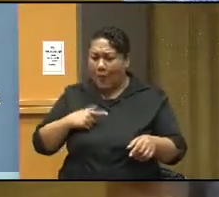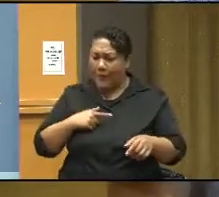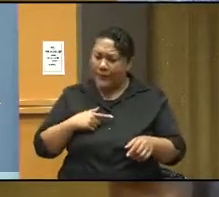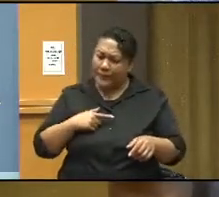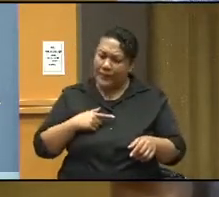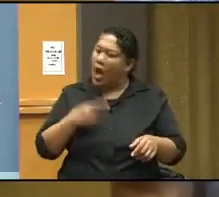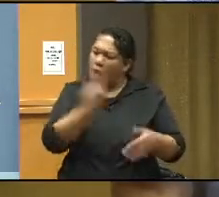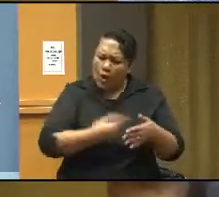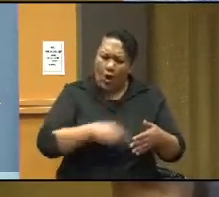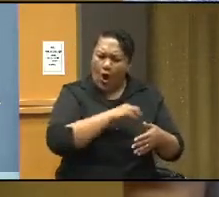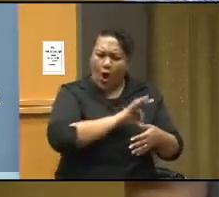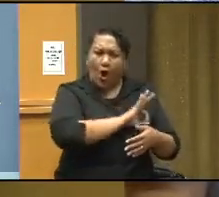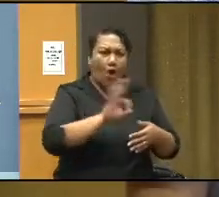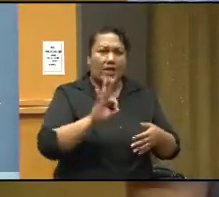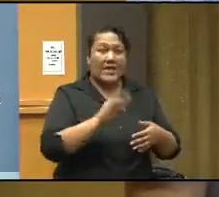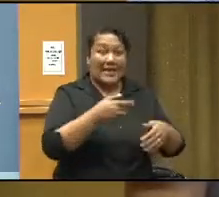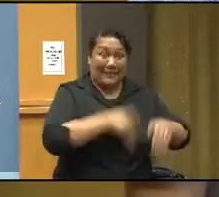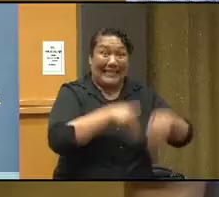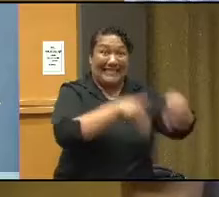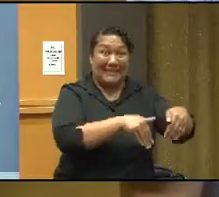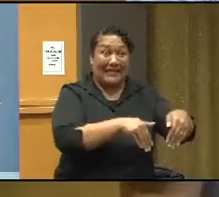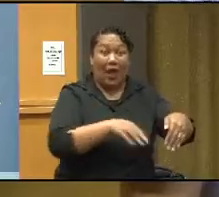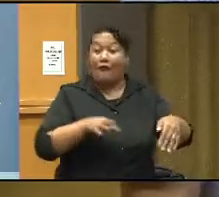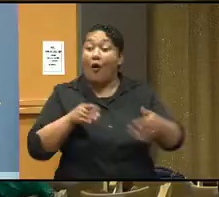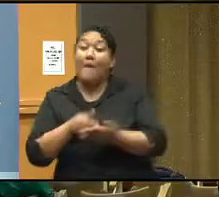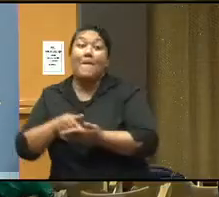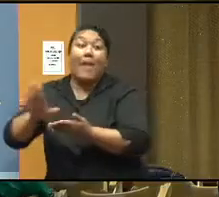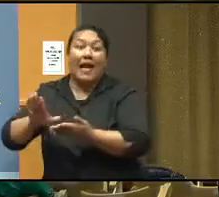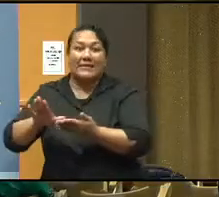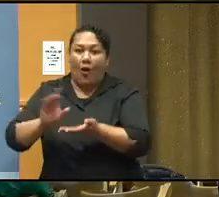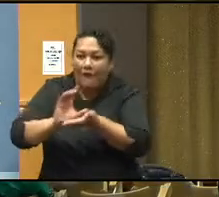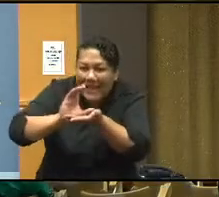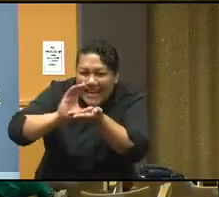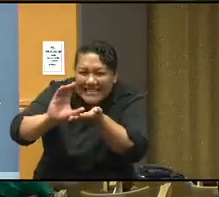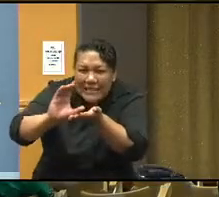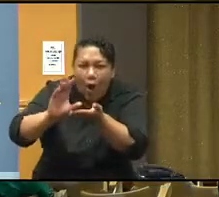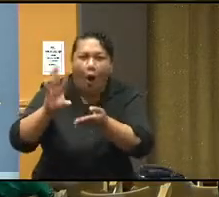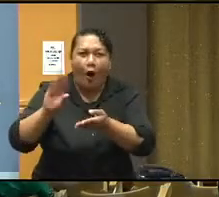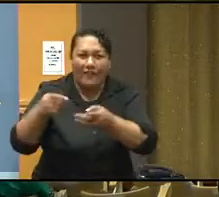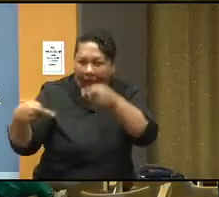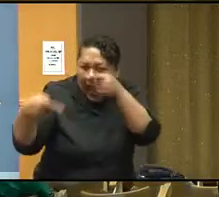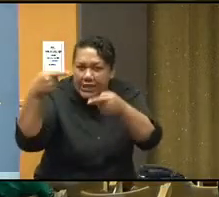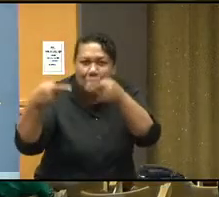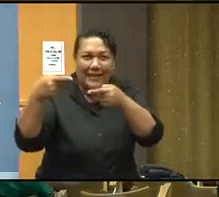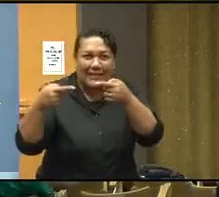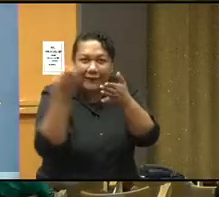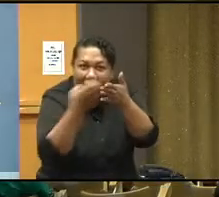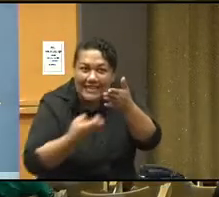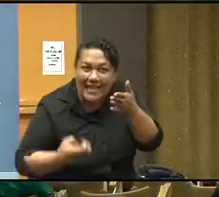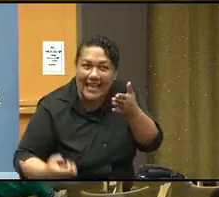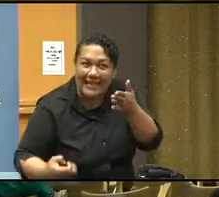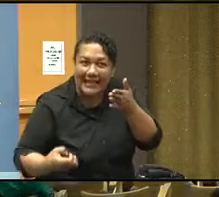participation. It's not only that, it's also marks are based on clarity of the argument, the responses the students give,